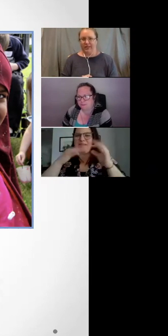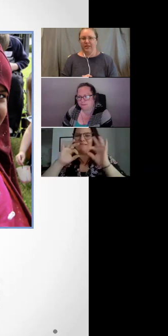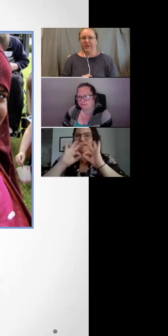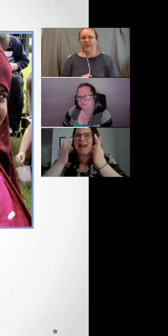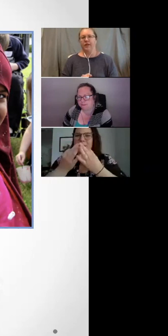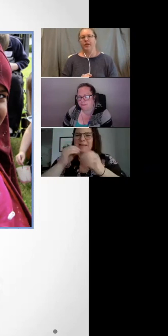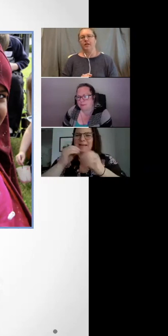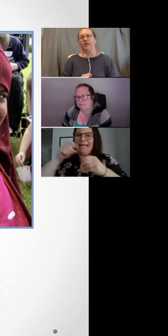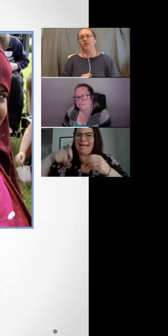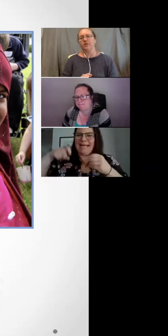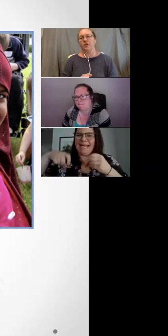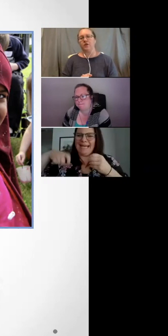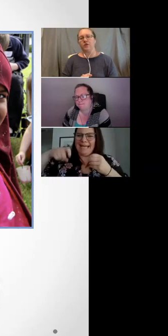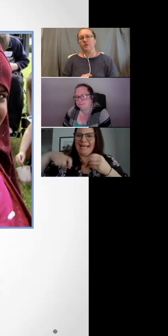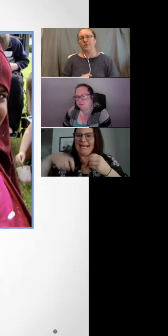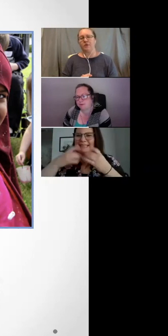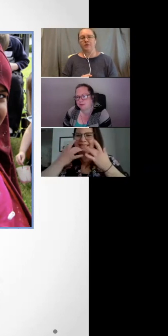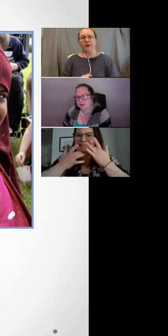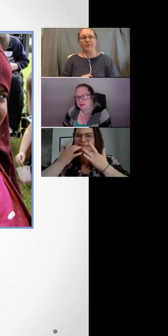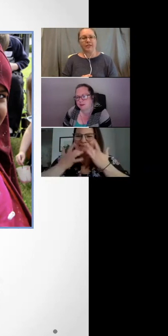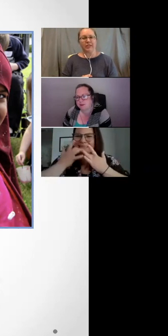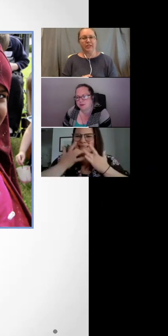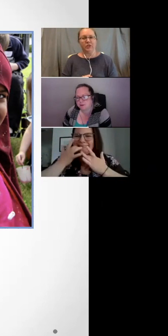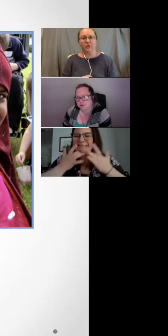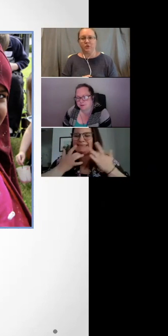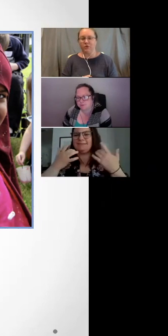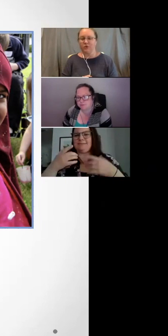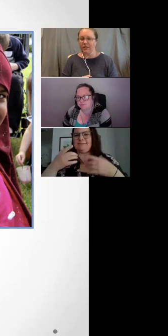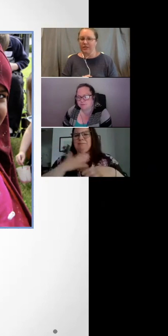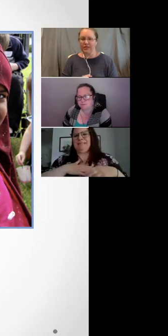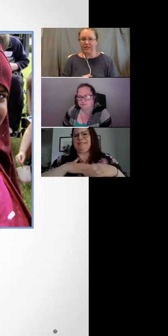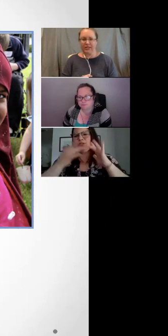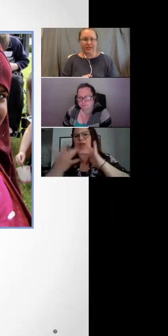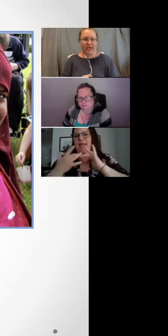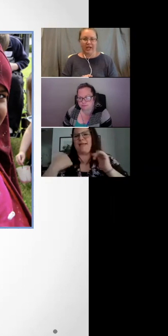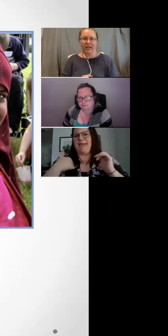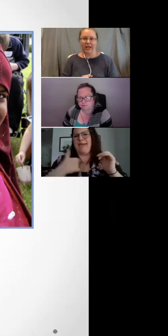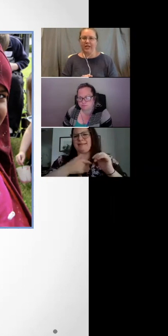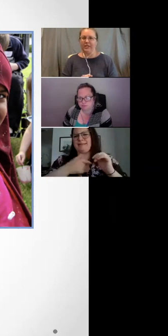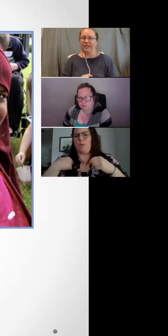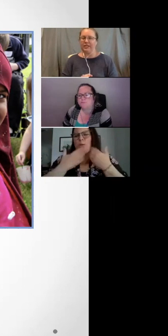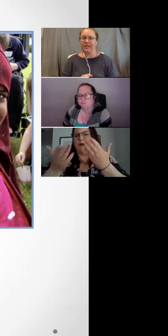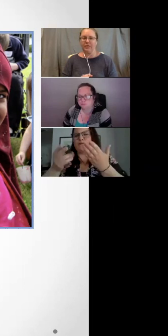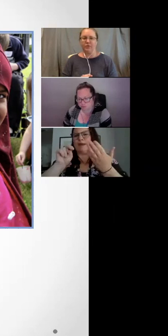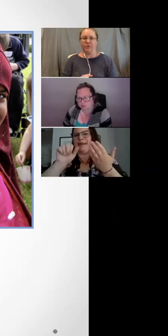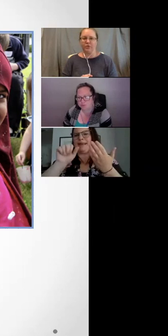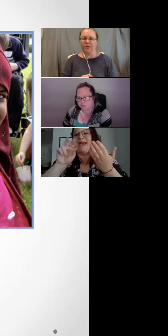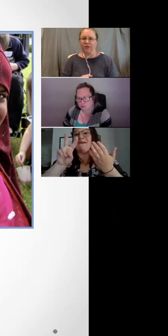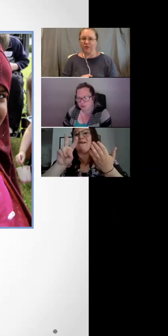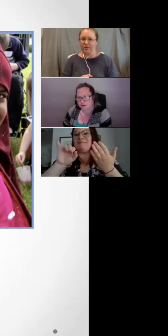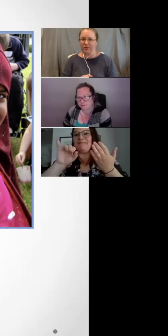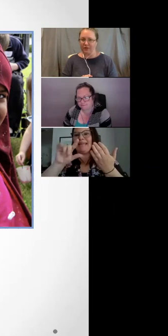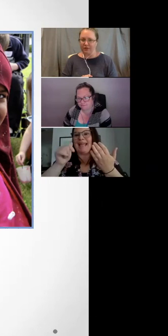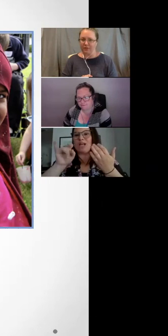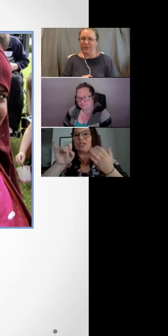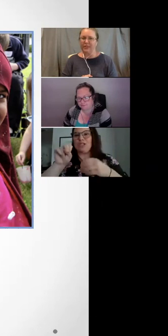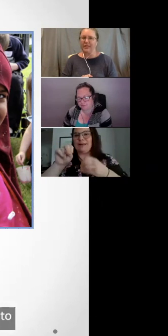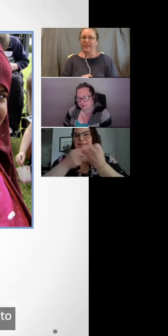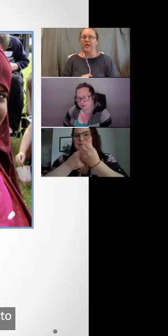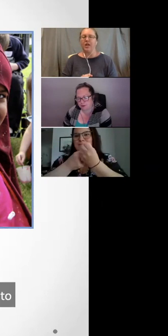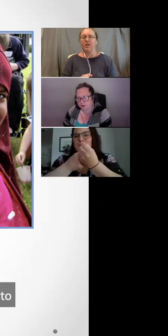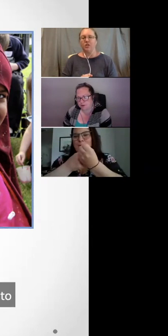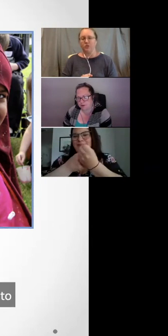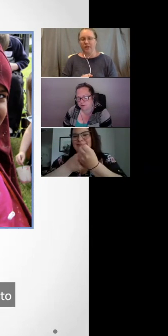yes. There is also maybe a family who is in need and isn't able to attend those kinds of things.